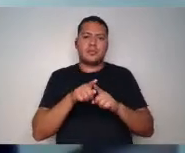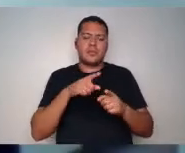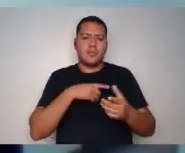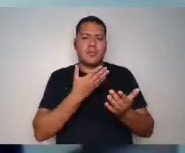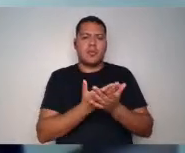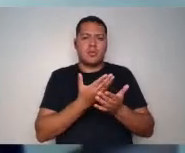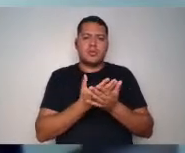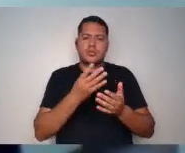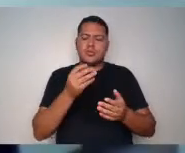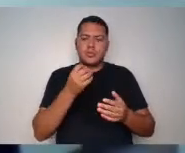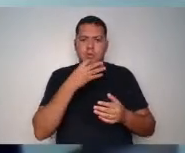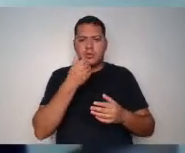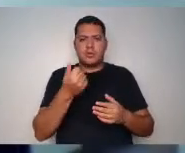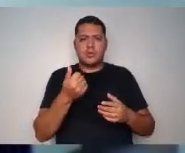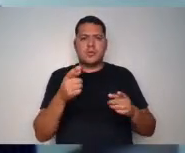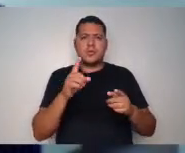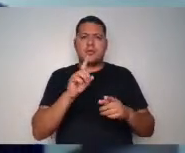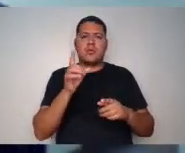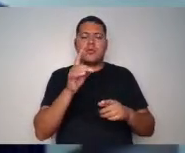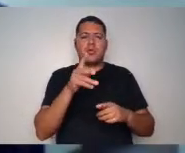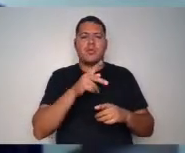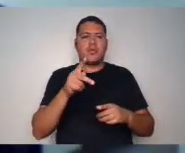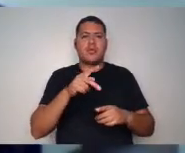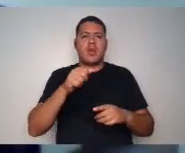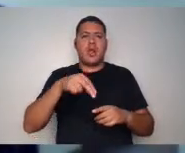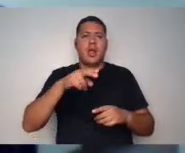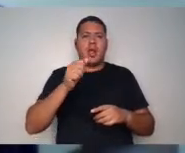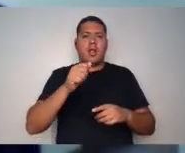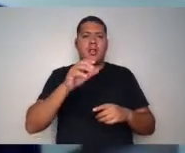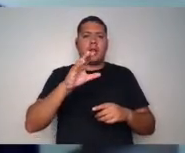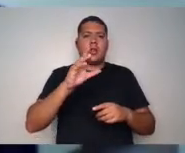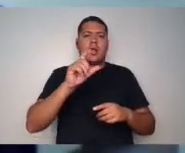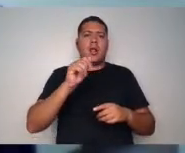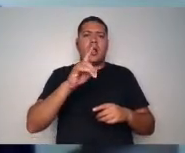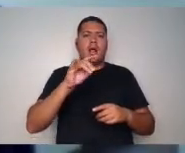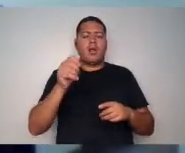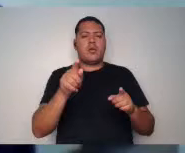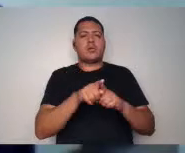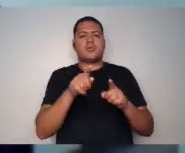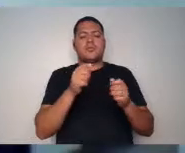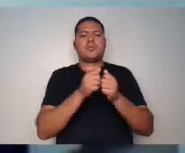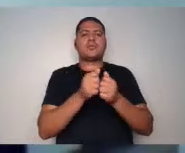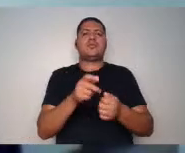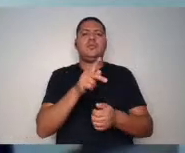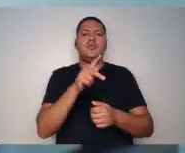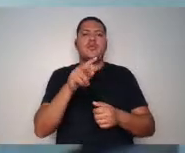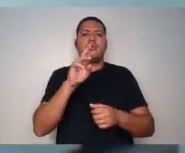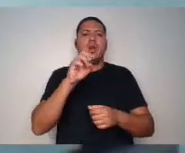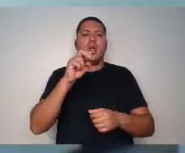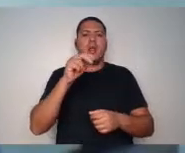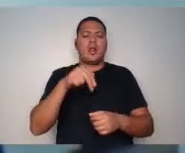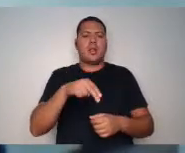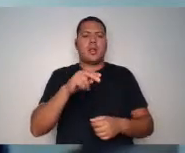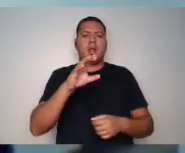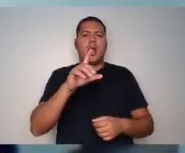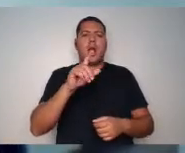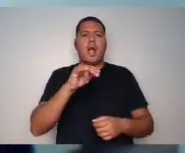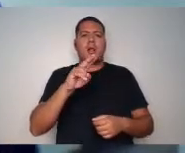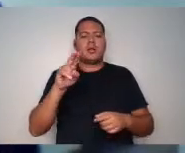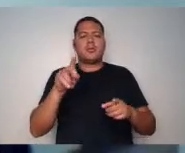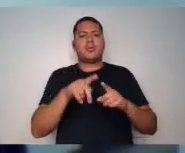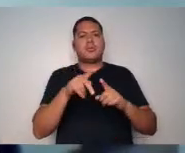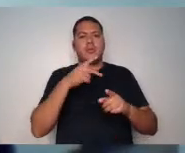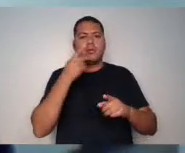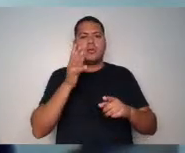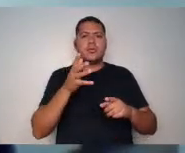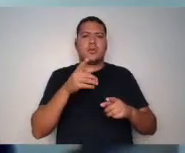many studies speaking of this, not only from Professor Ana Cláudia, but also many others,